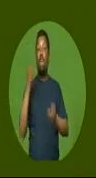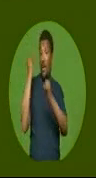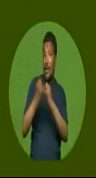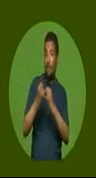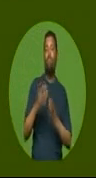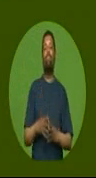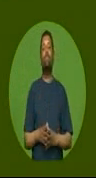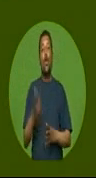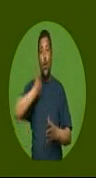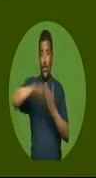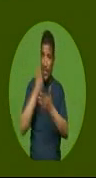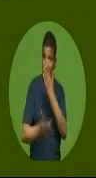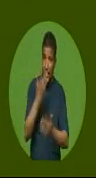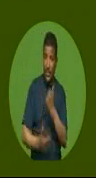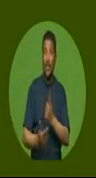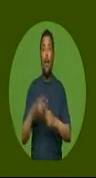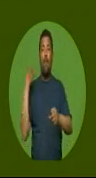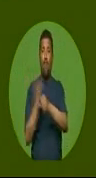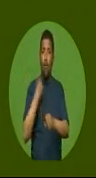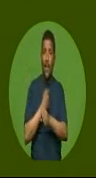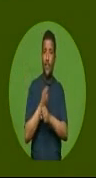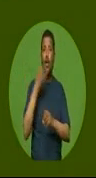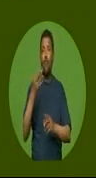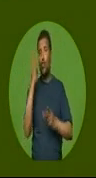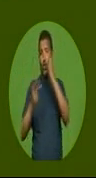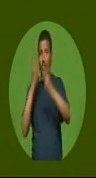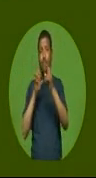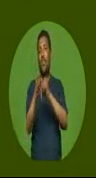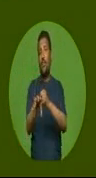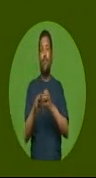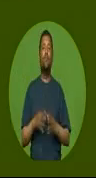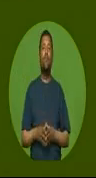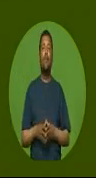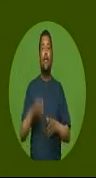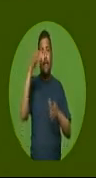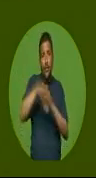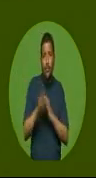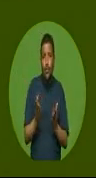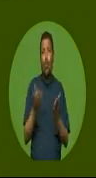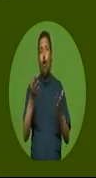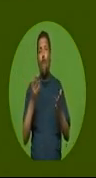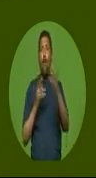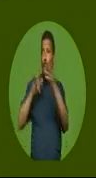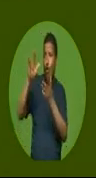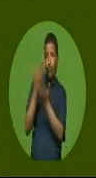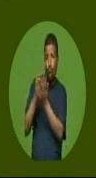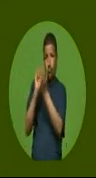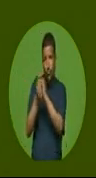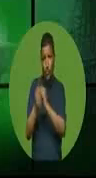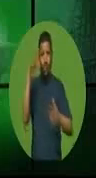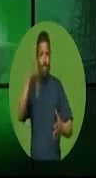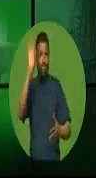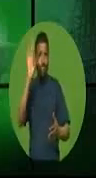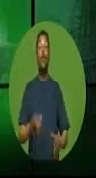Finally, we discussed the performance of the tourism sector in terms of foreign exchange